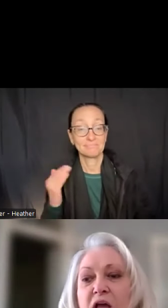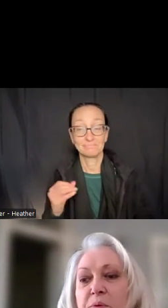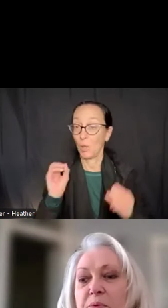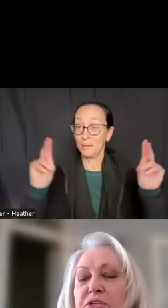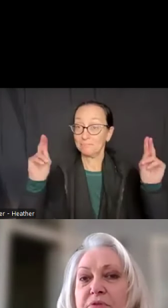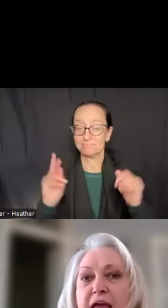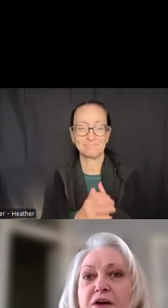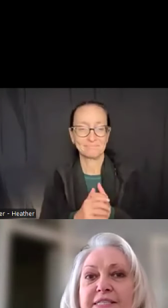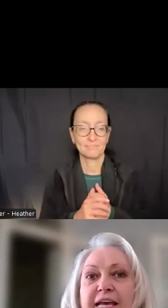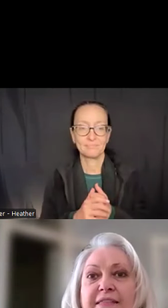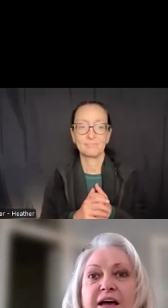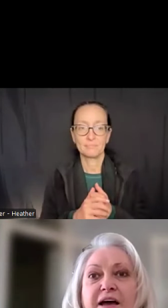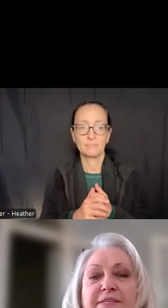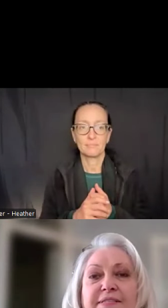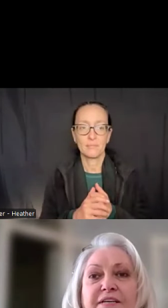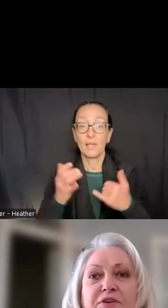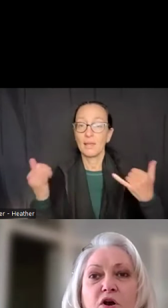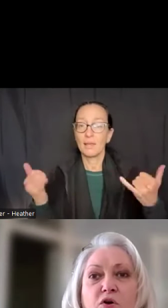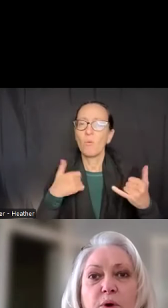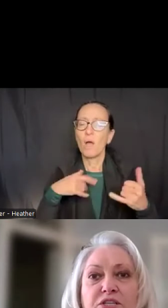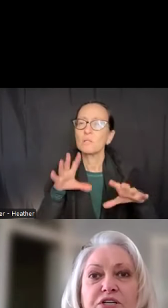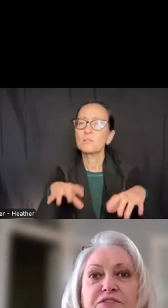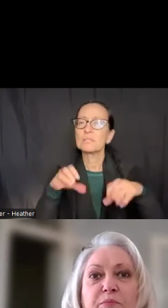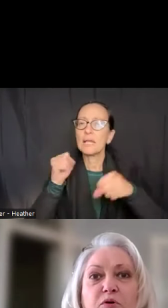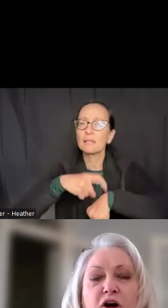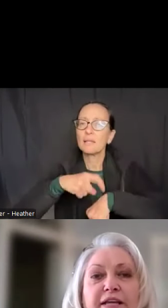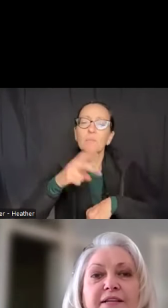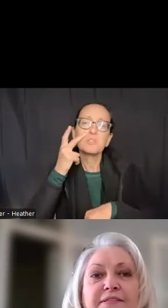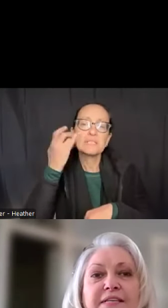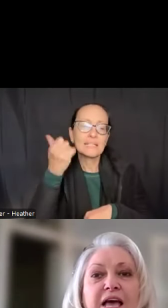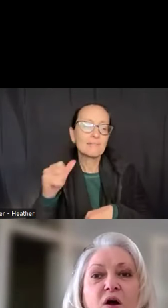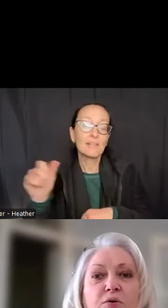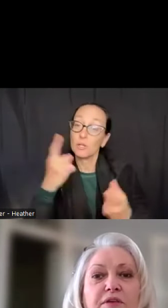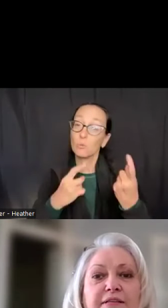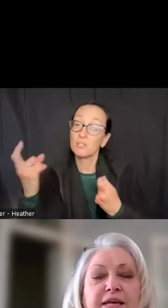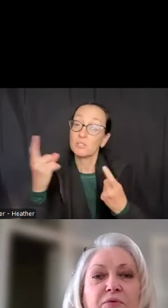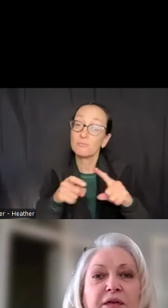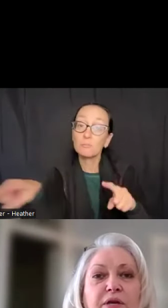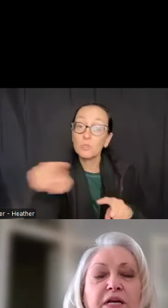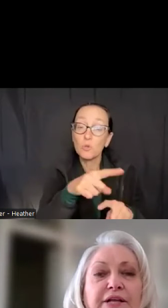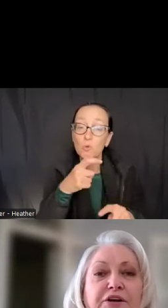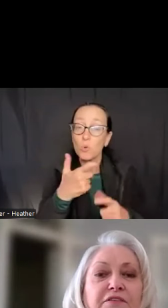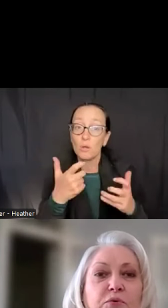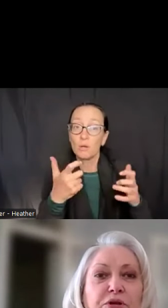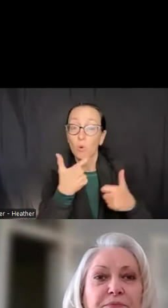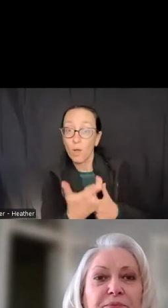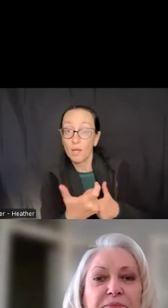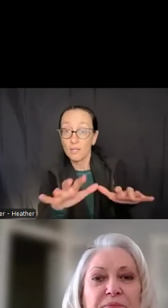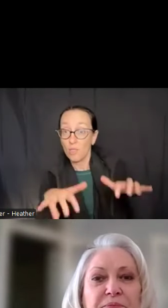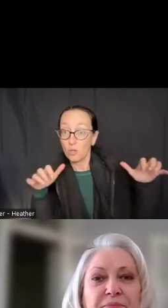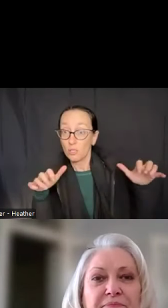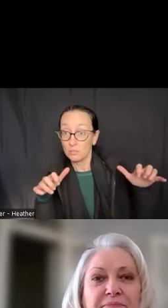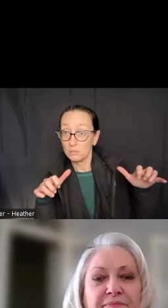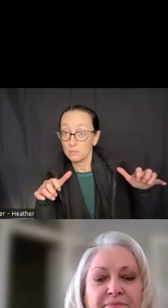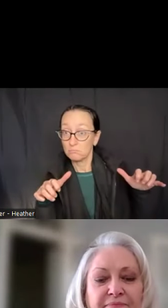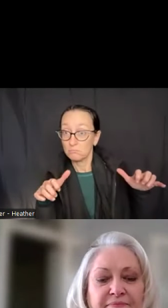Okay, what we want to do now is take the time to see if there are questions from our audience or things that we can clarify for you.